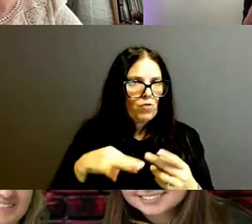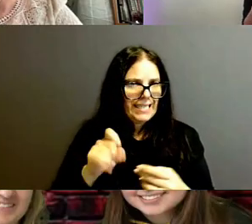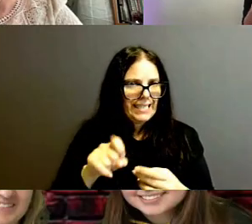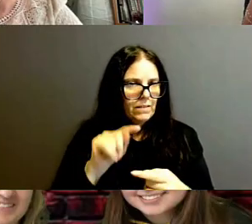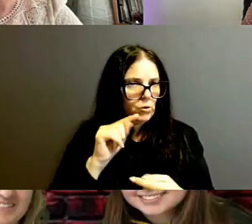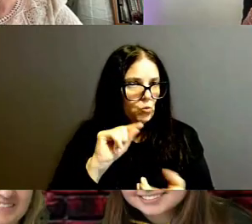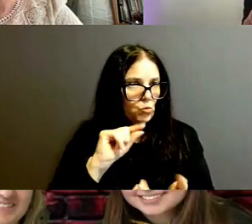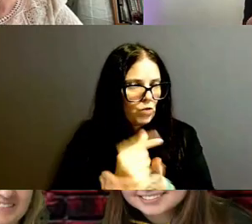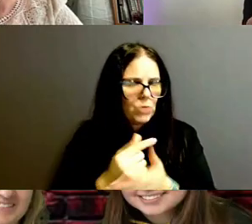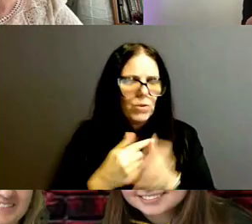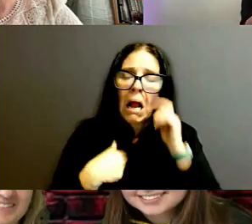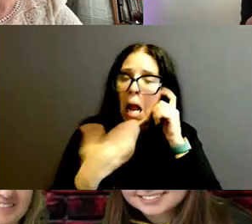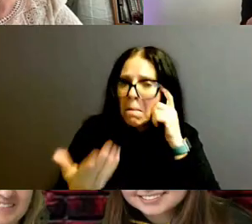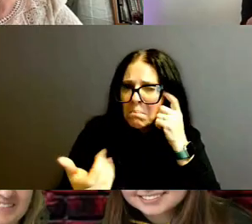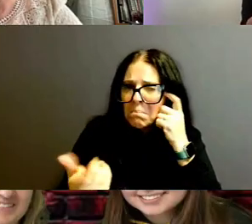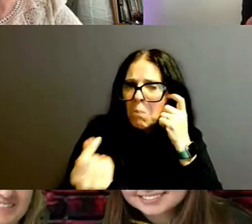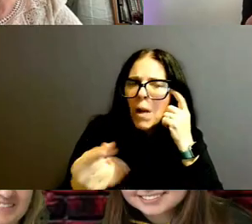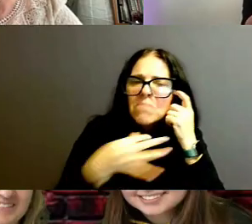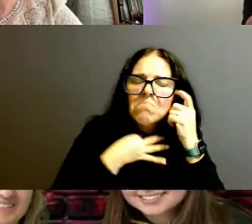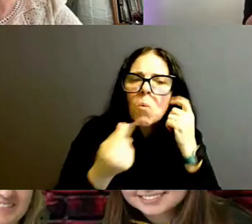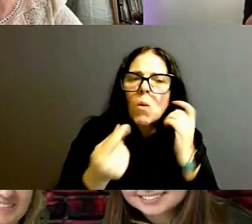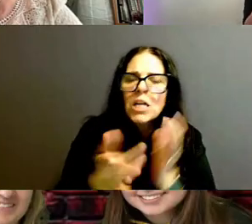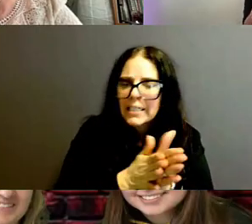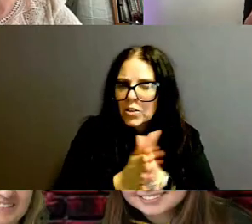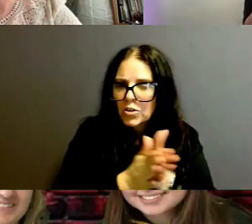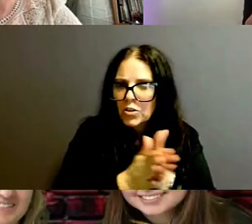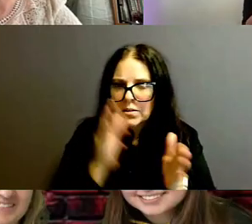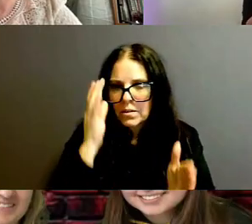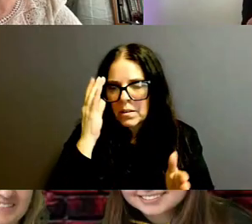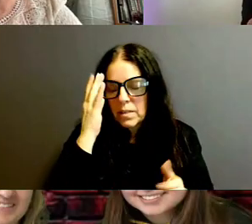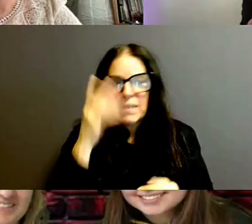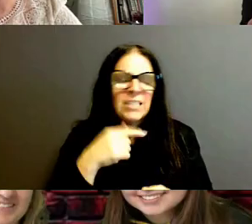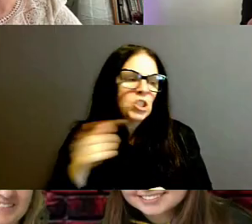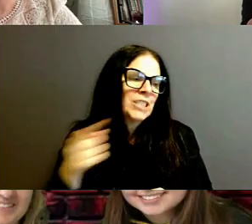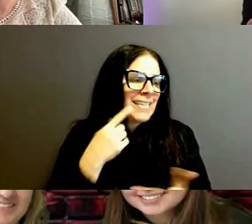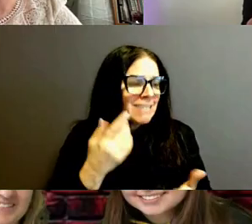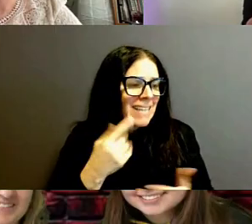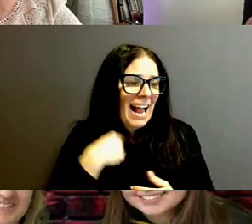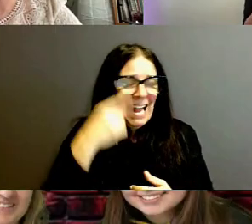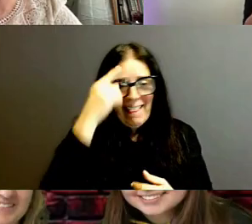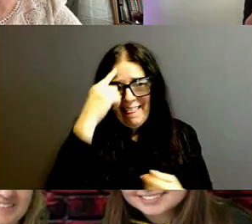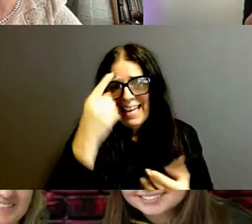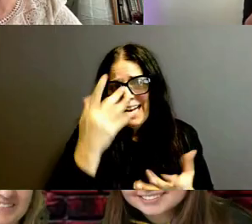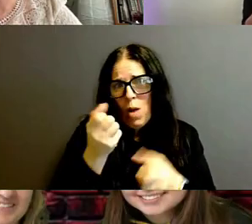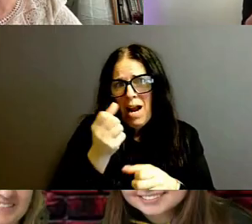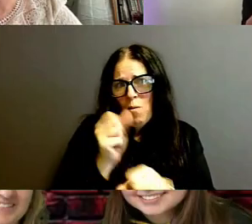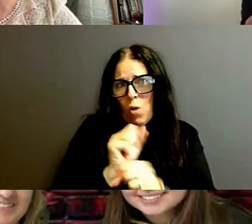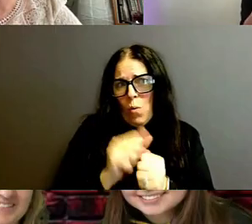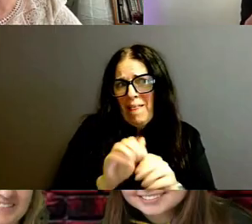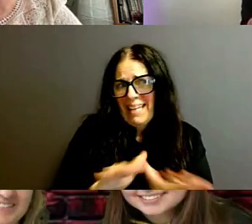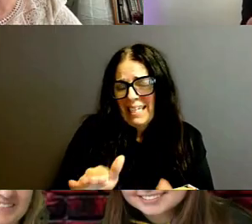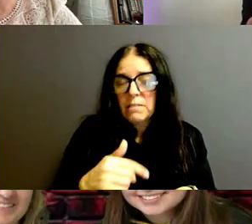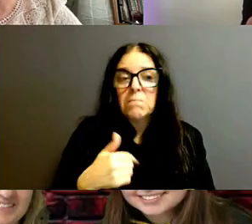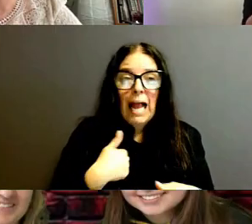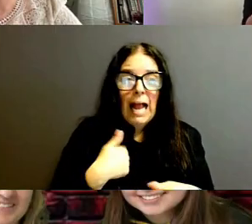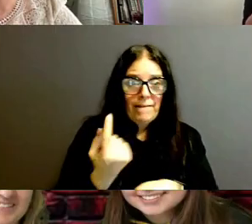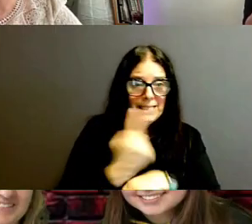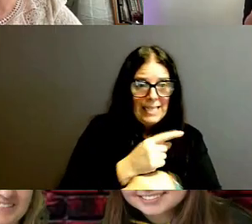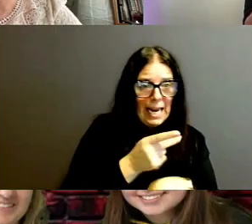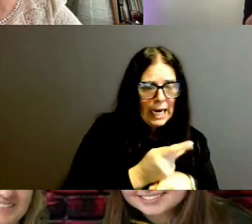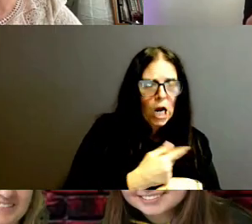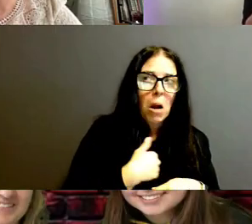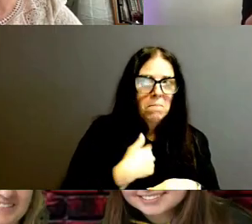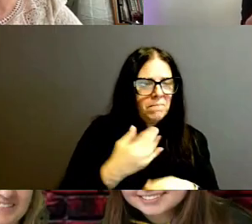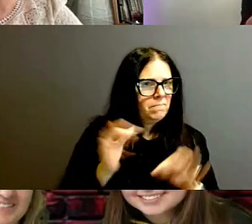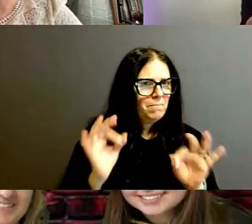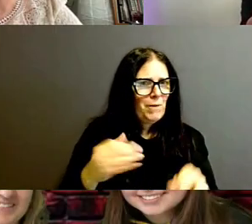said, what are you interested in? And she said, I think I like working with kids. And we have a daycare on site. So I knew what better place